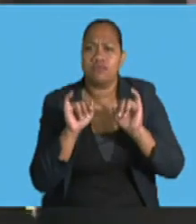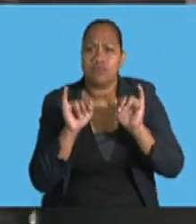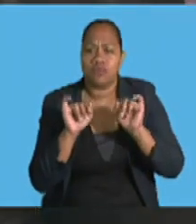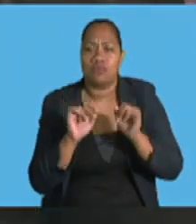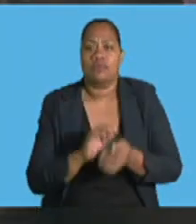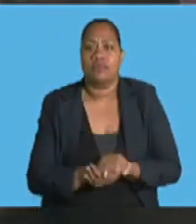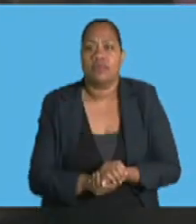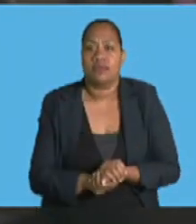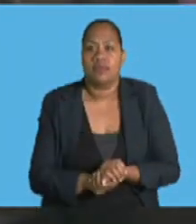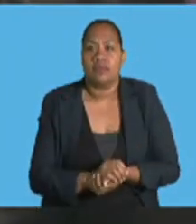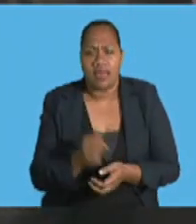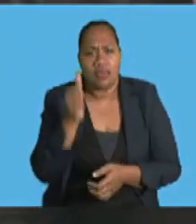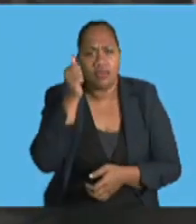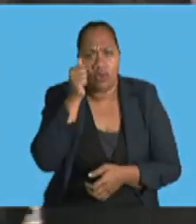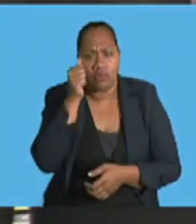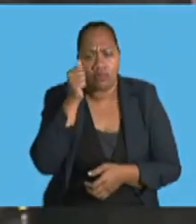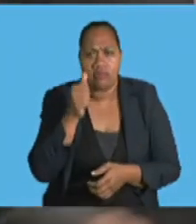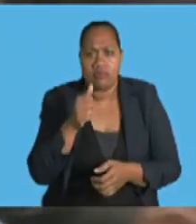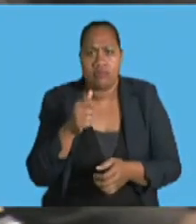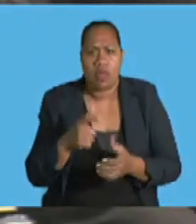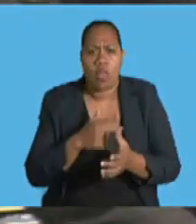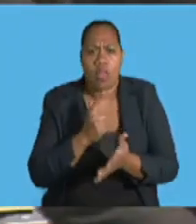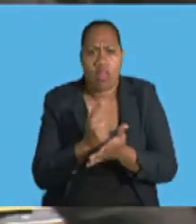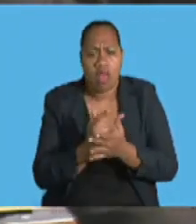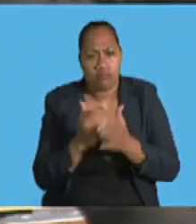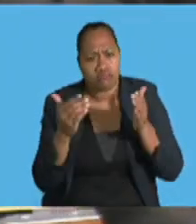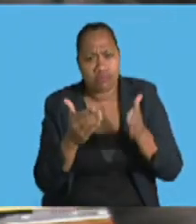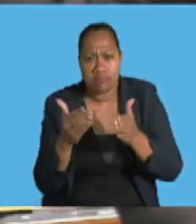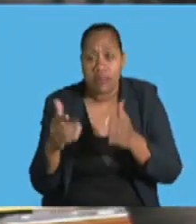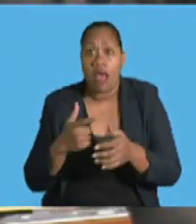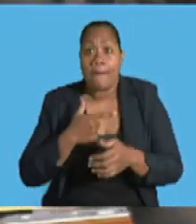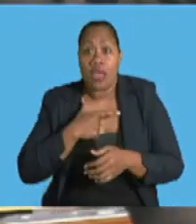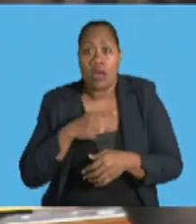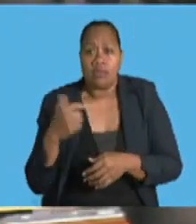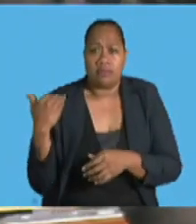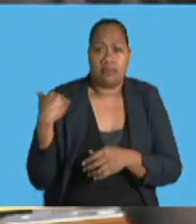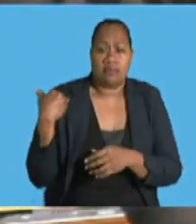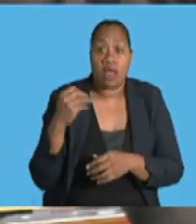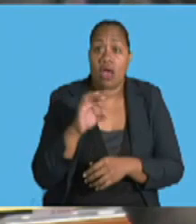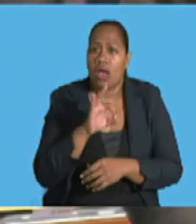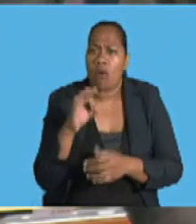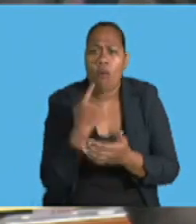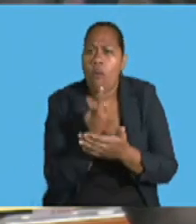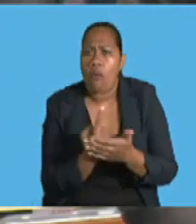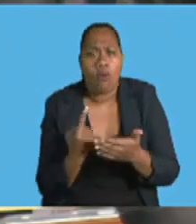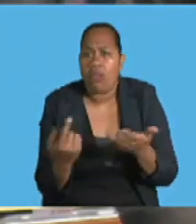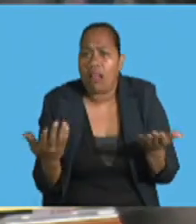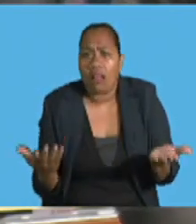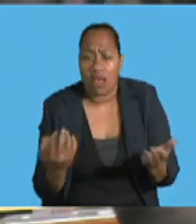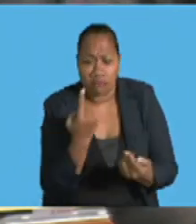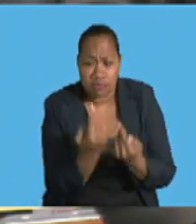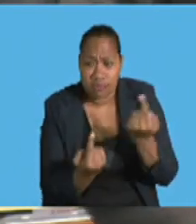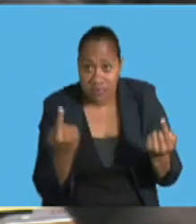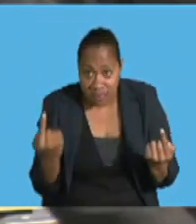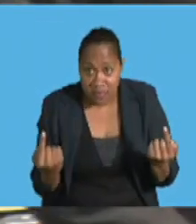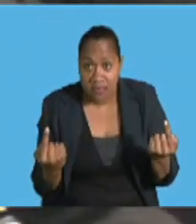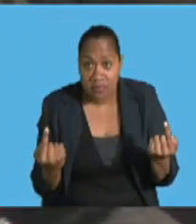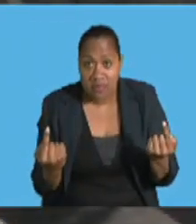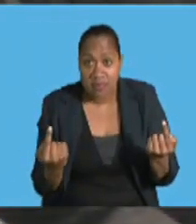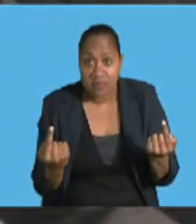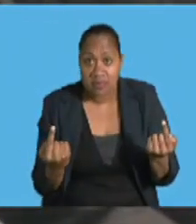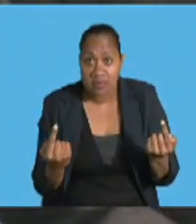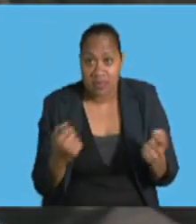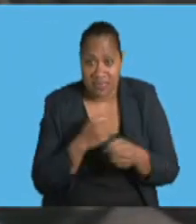know have gained a lot of attention because they affect not only the individual and